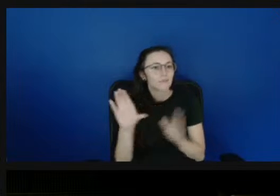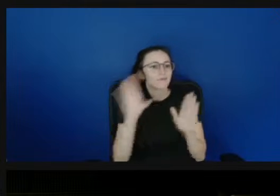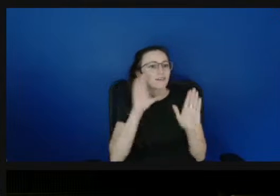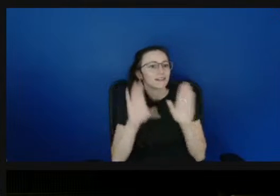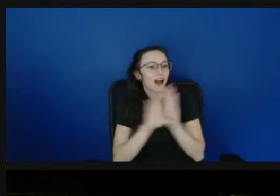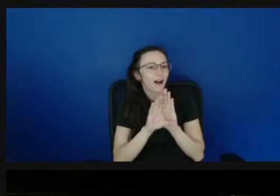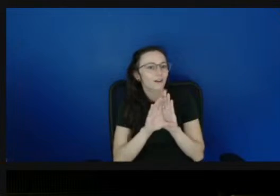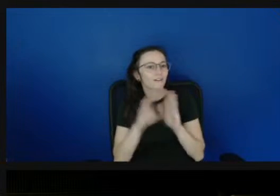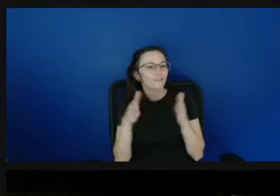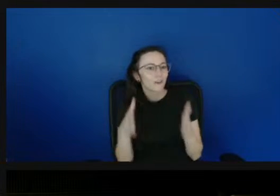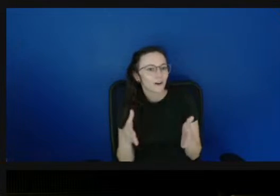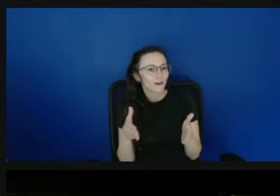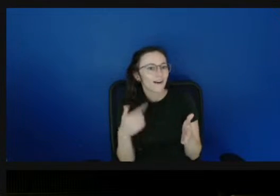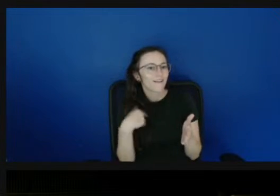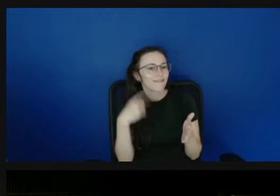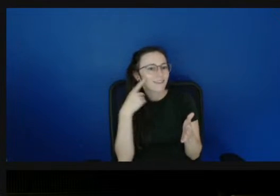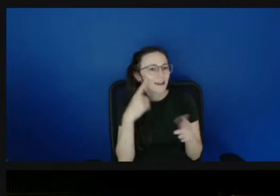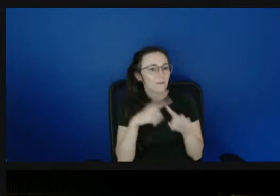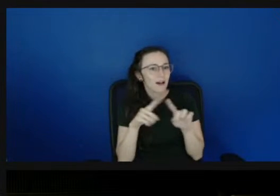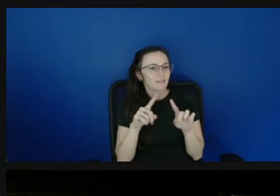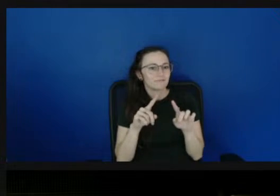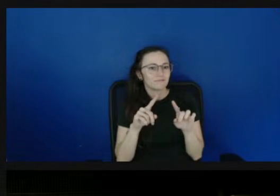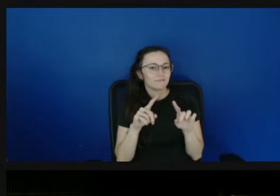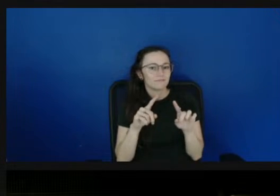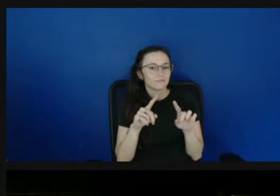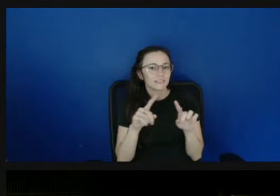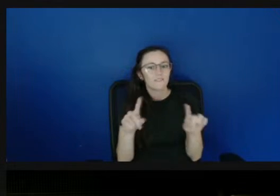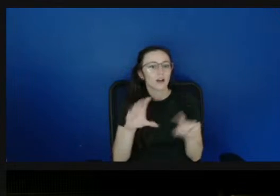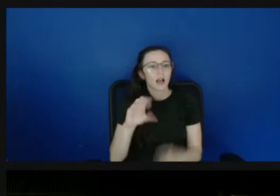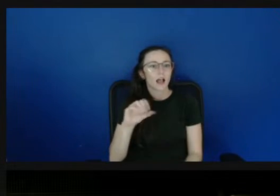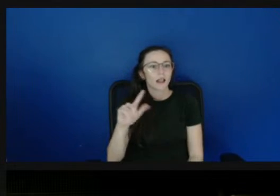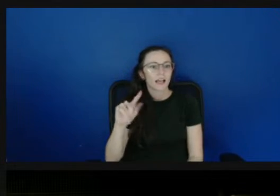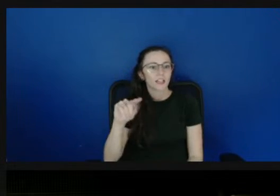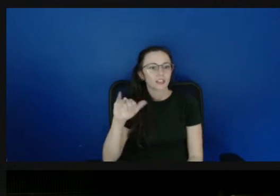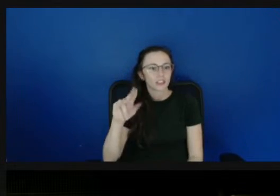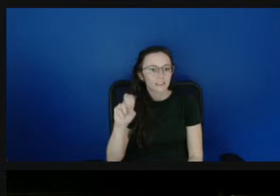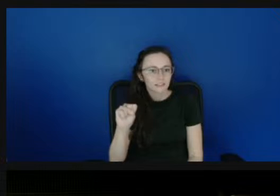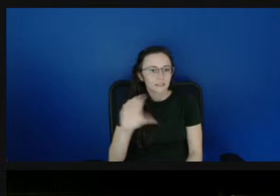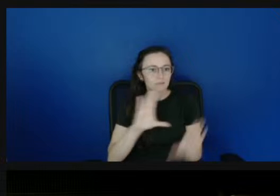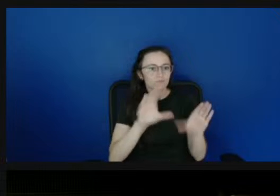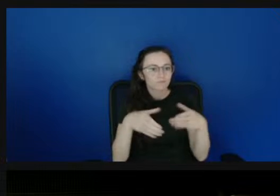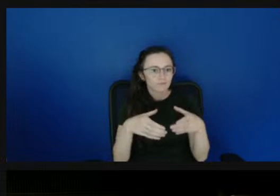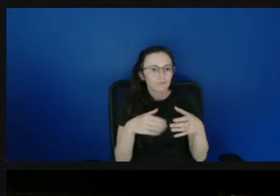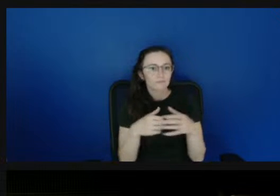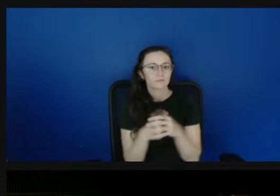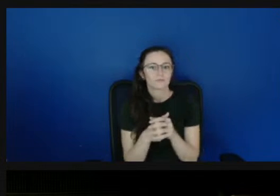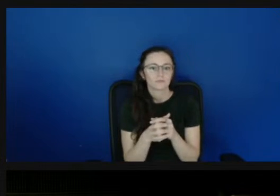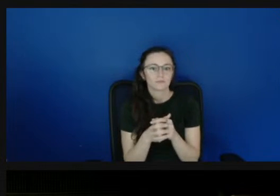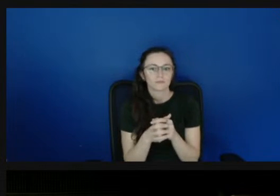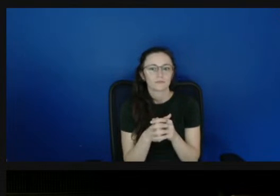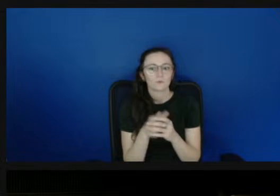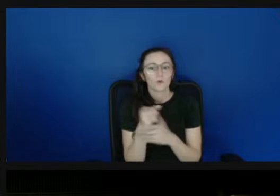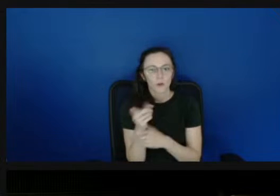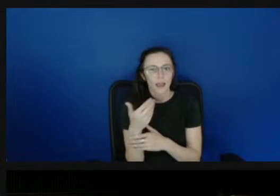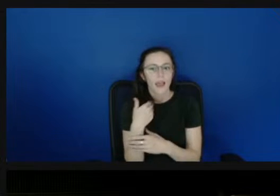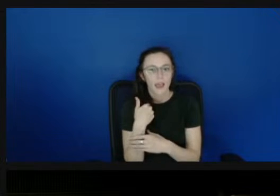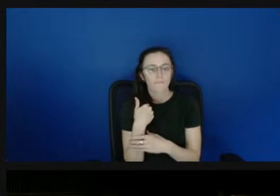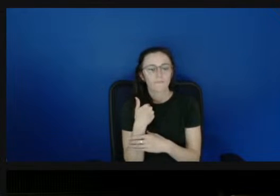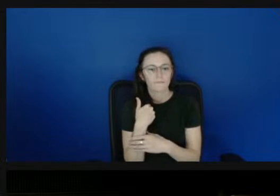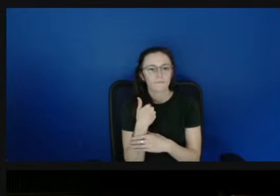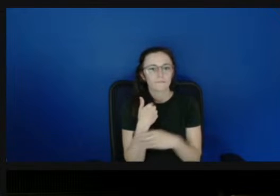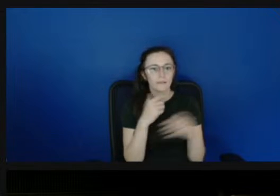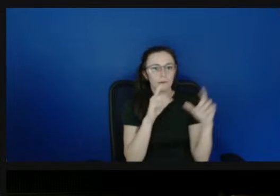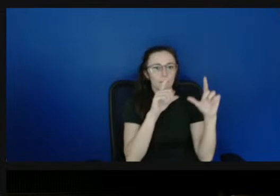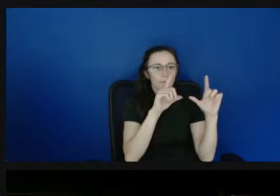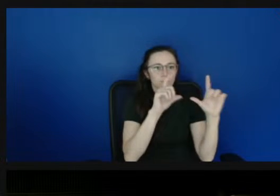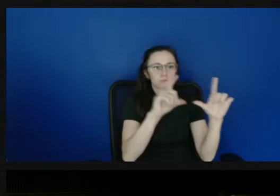collections potentially. And they also have an image gallery here that has these images here. So those are